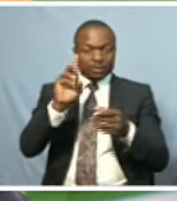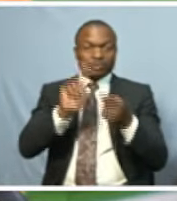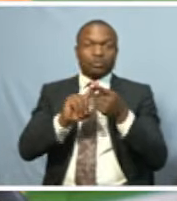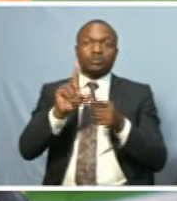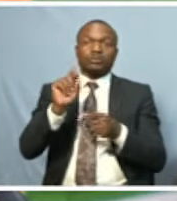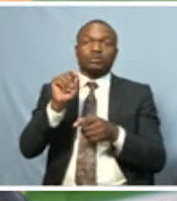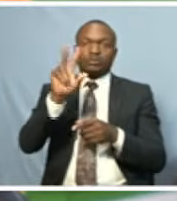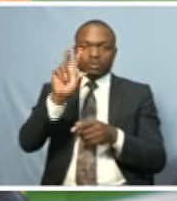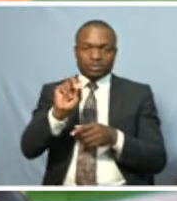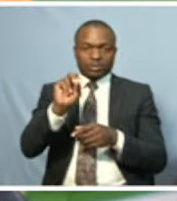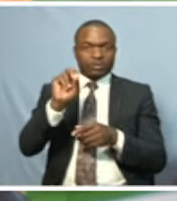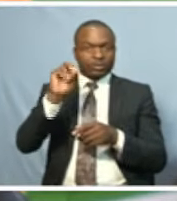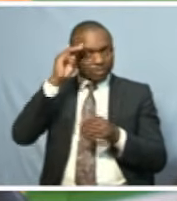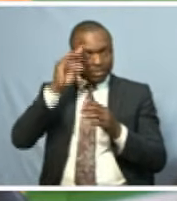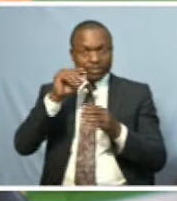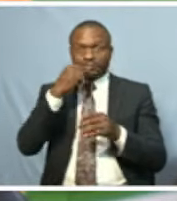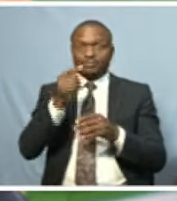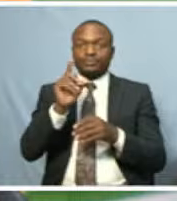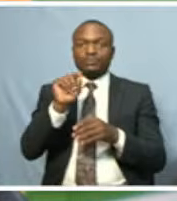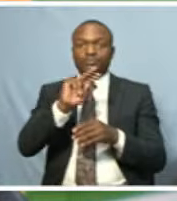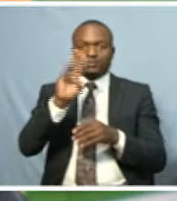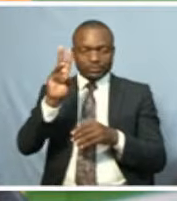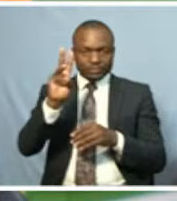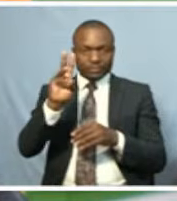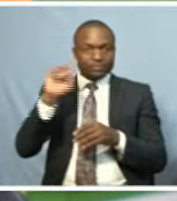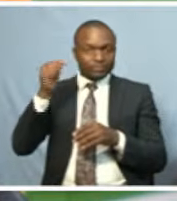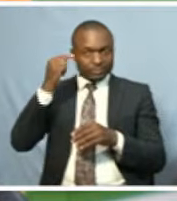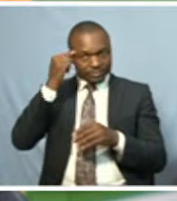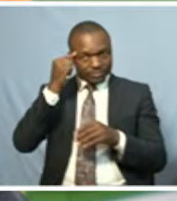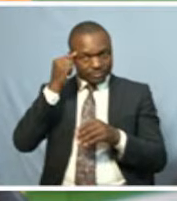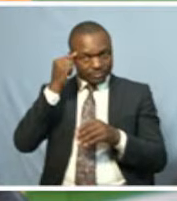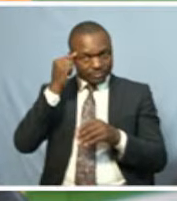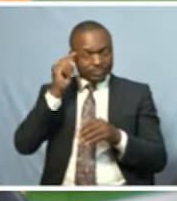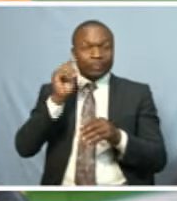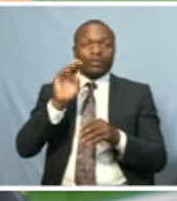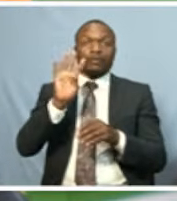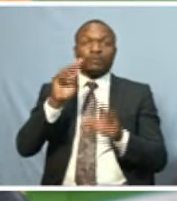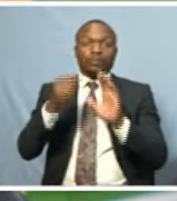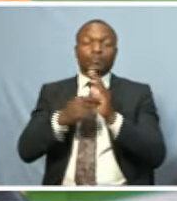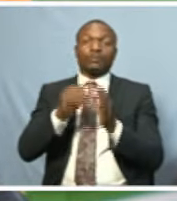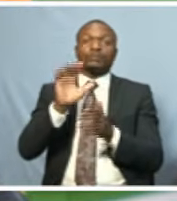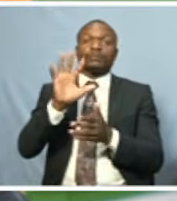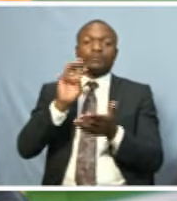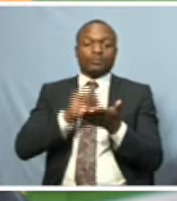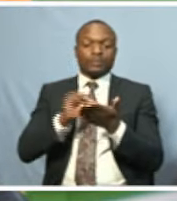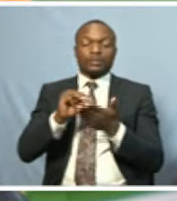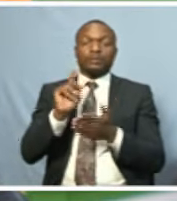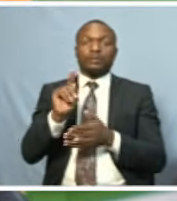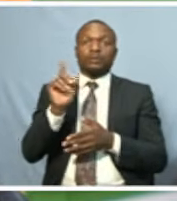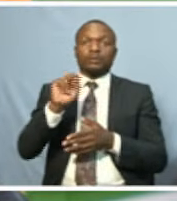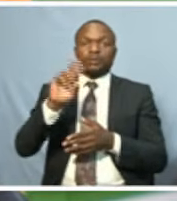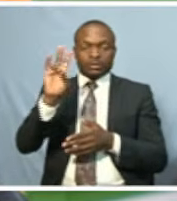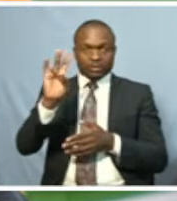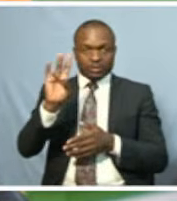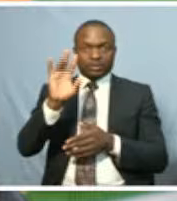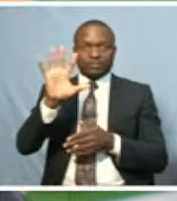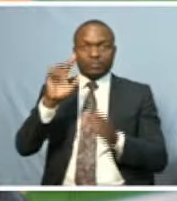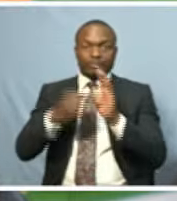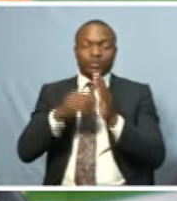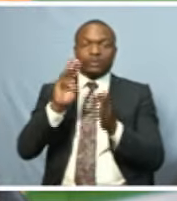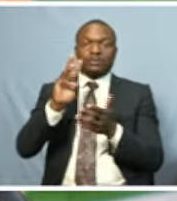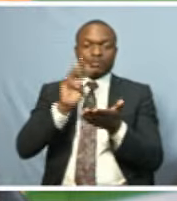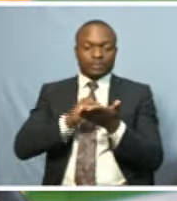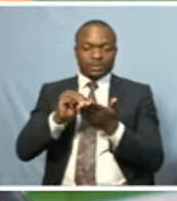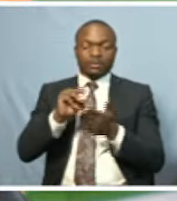2030, the minister did say that in 2026 the government is targeting 4.5 million metric tons, 2027 5.6